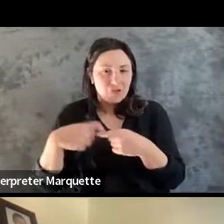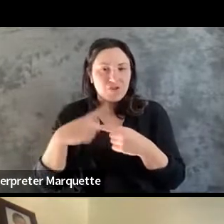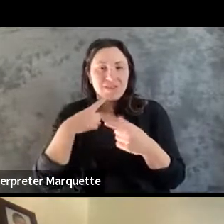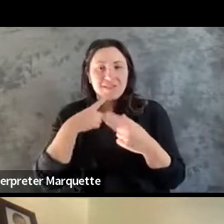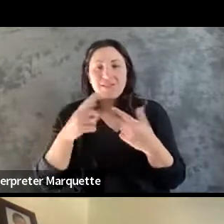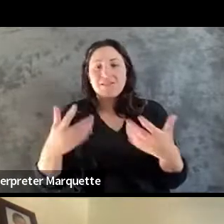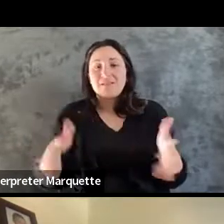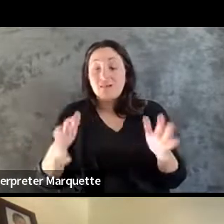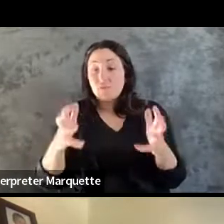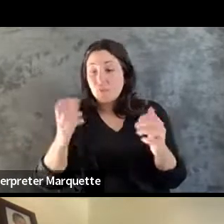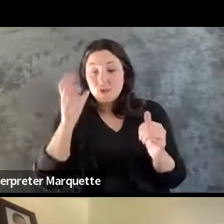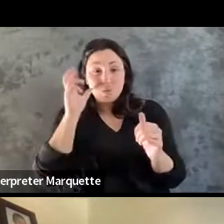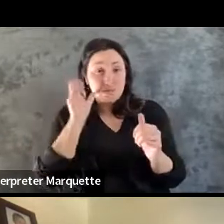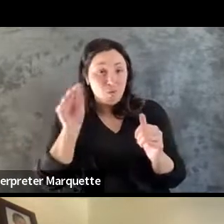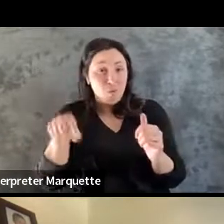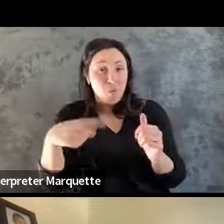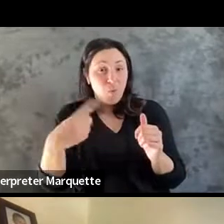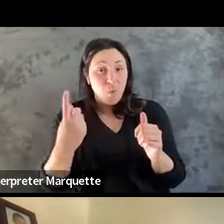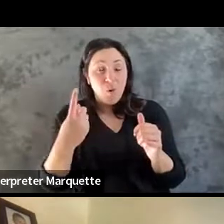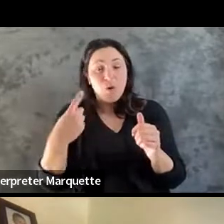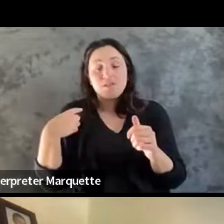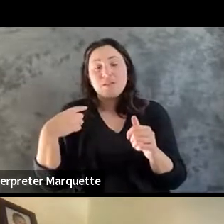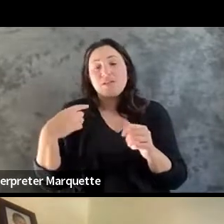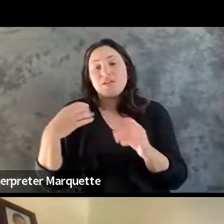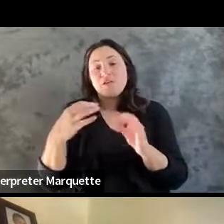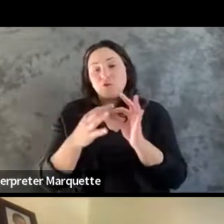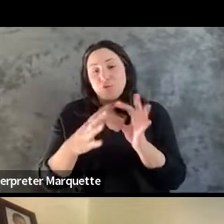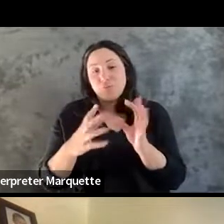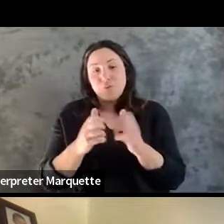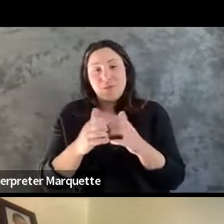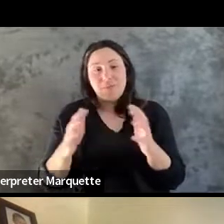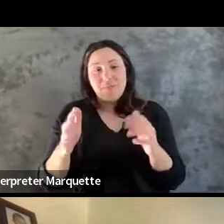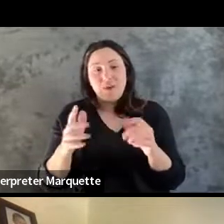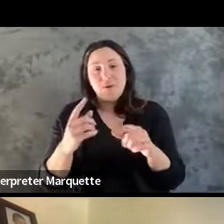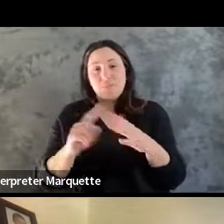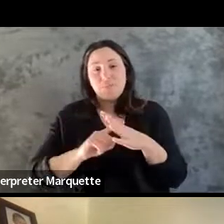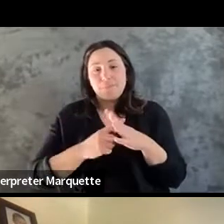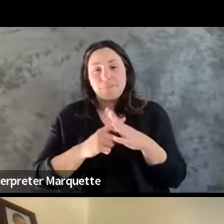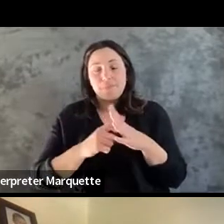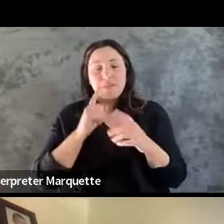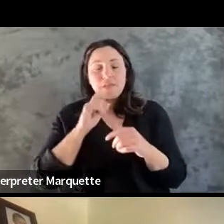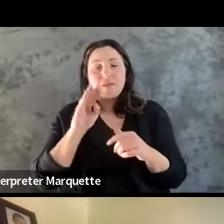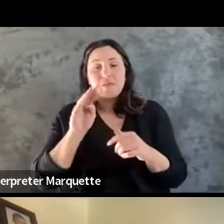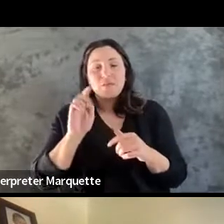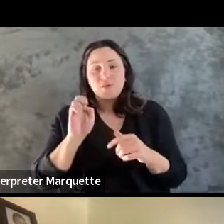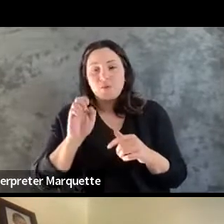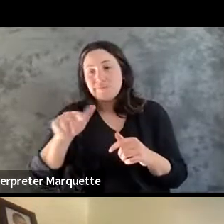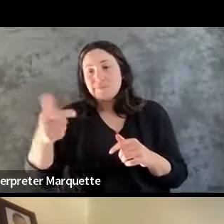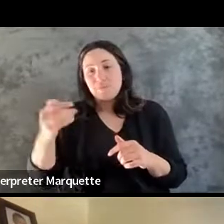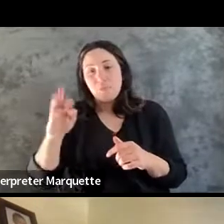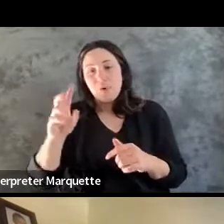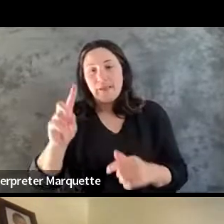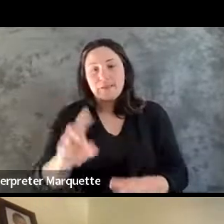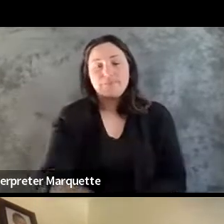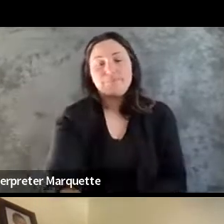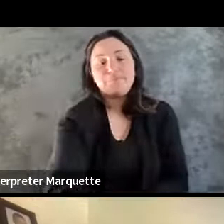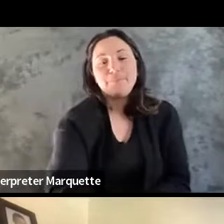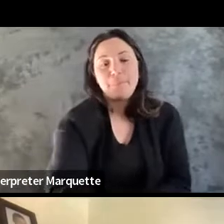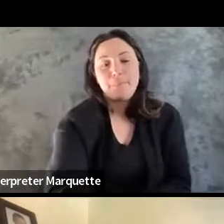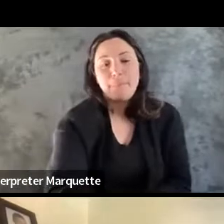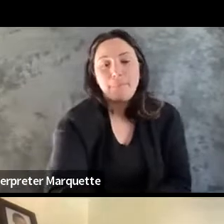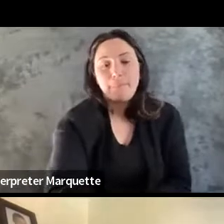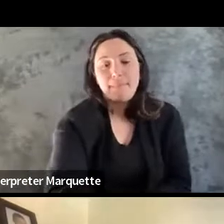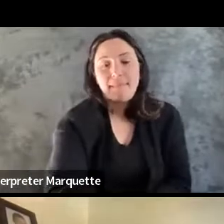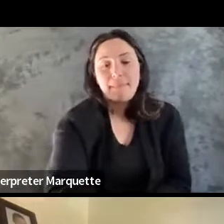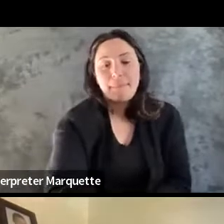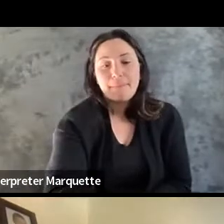hear only the interpreter and not the original speaker, be sure to click Mute Original Audio. Back to you, Brad. Thank you. Thank you